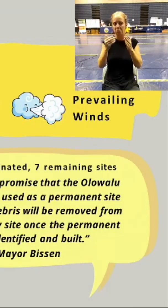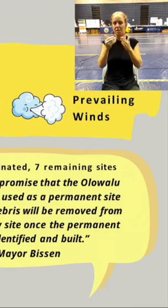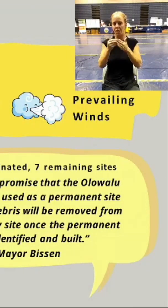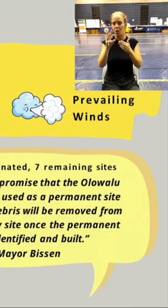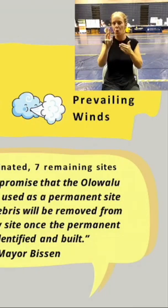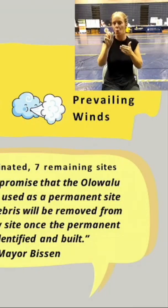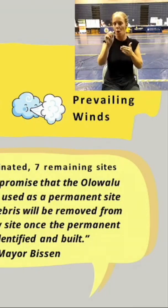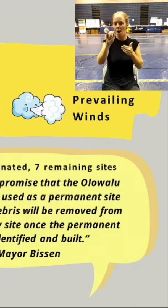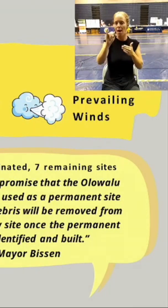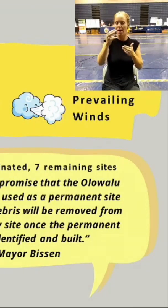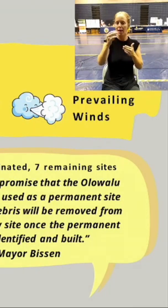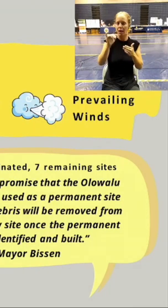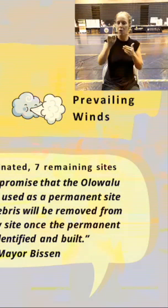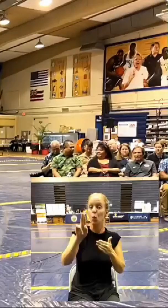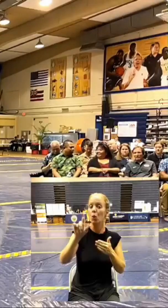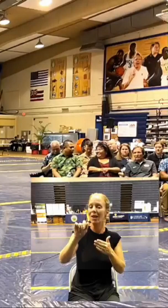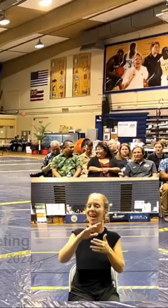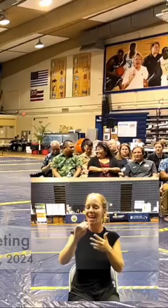and Central Maui landfill.